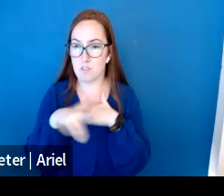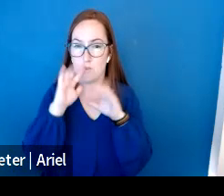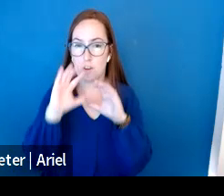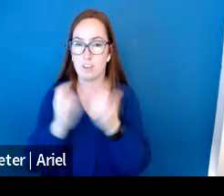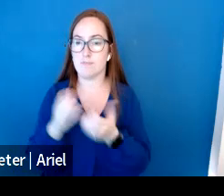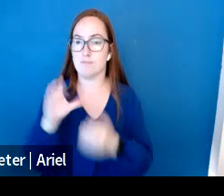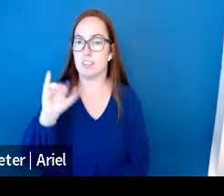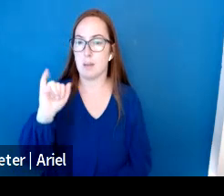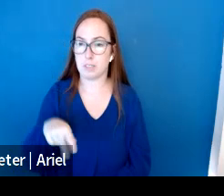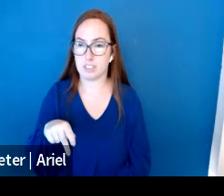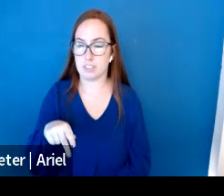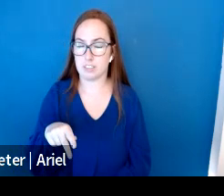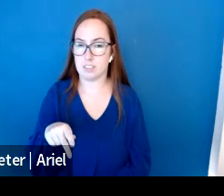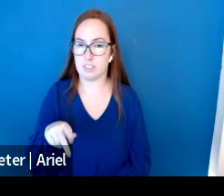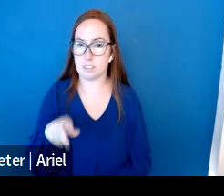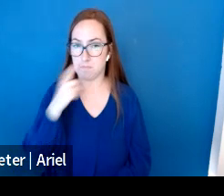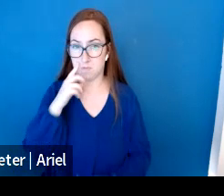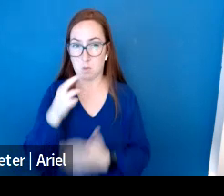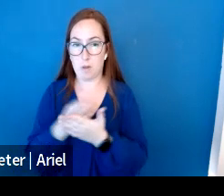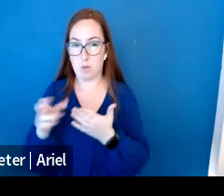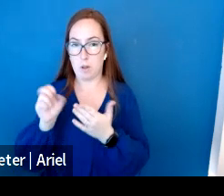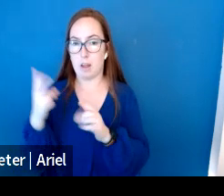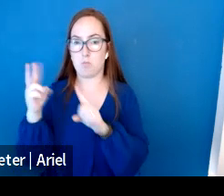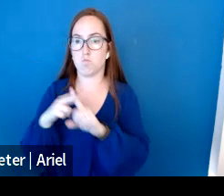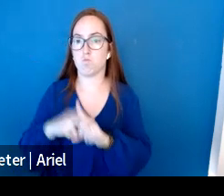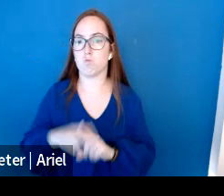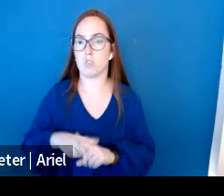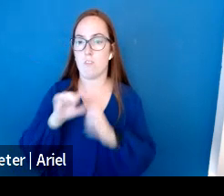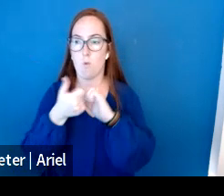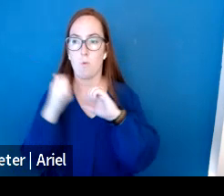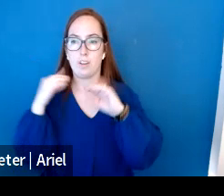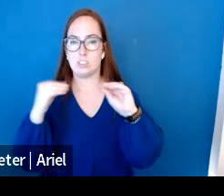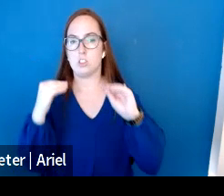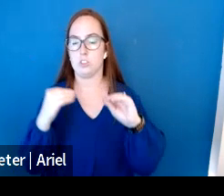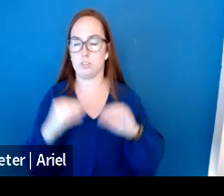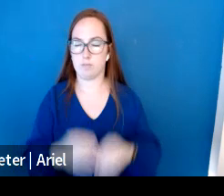Intervention Program that can be used in the teaching of that skill.